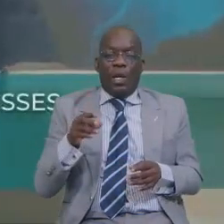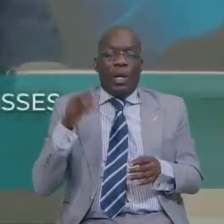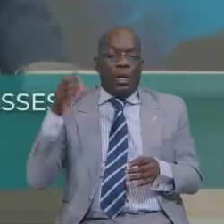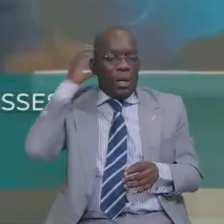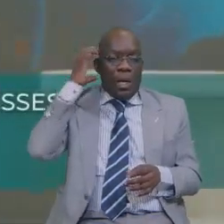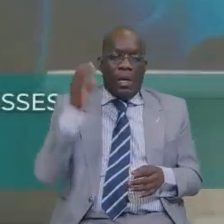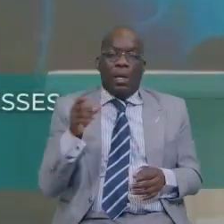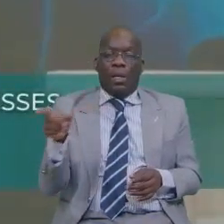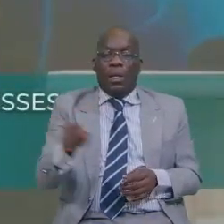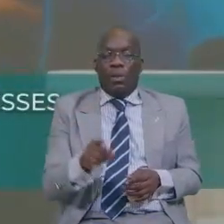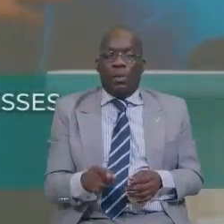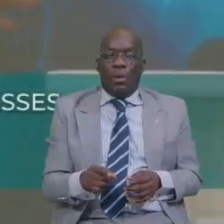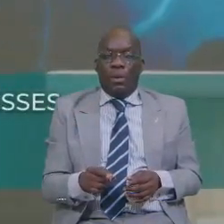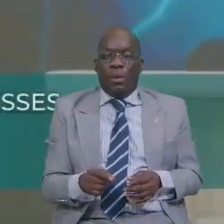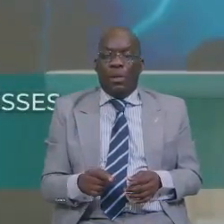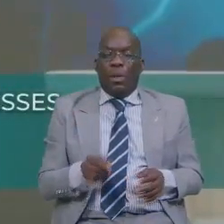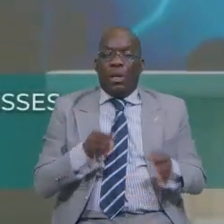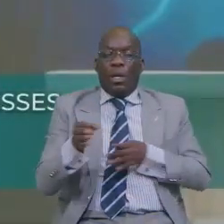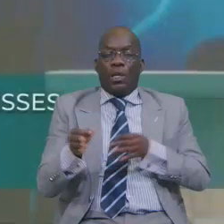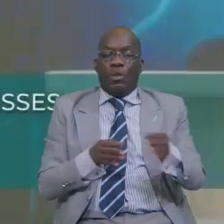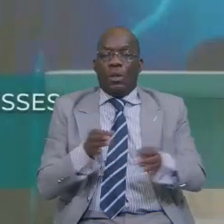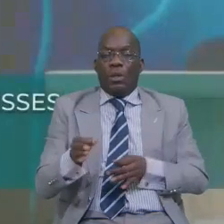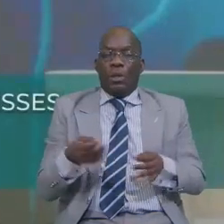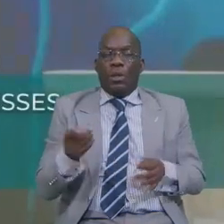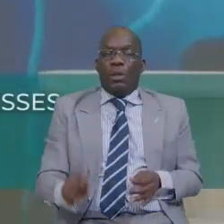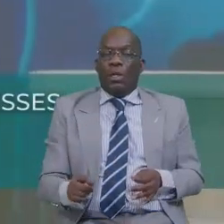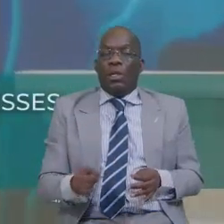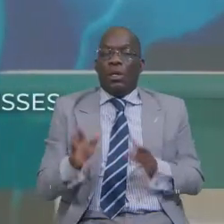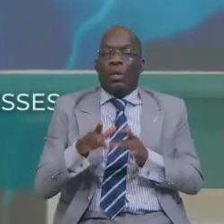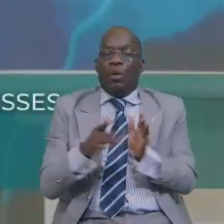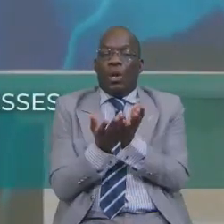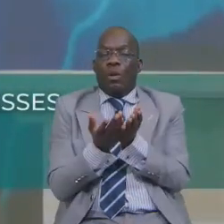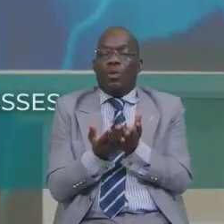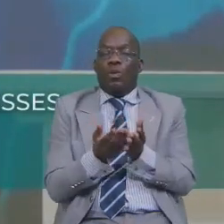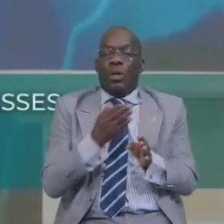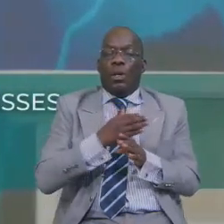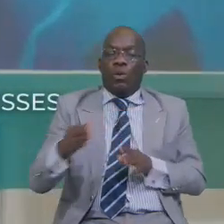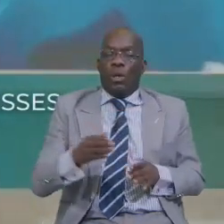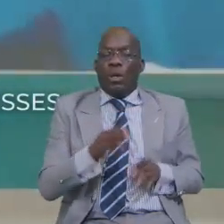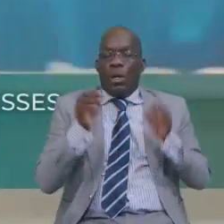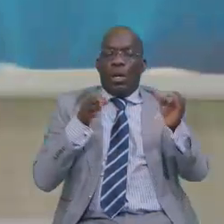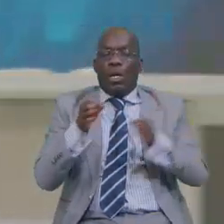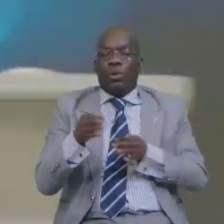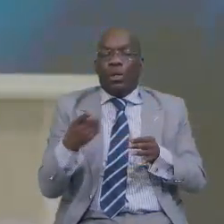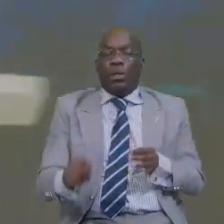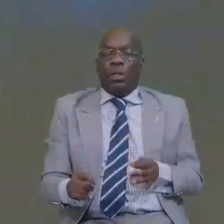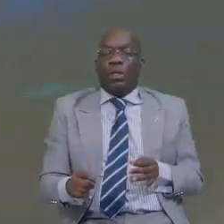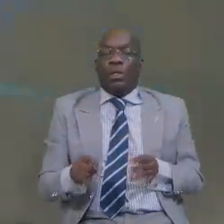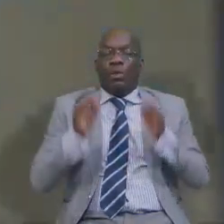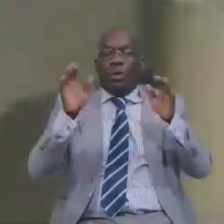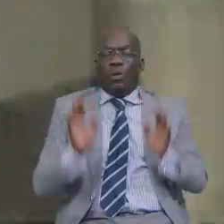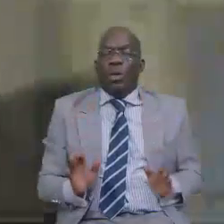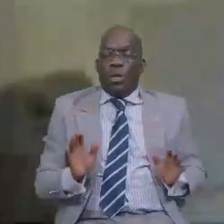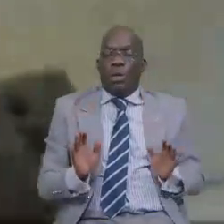those preachers explain the Bible away, explain the miracles away, faith